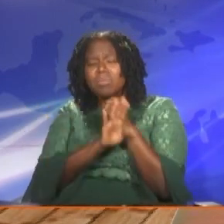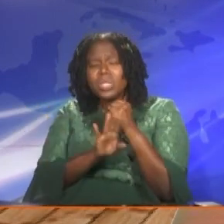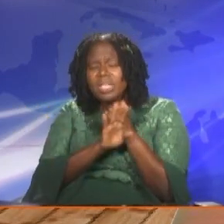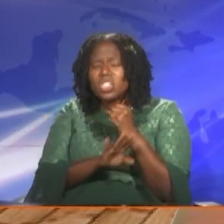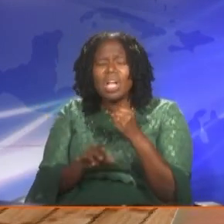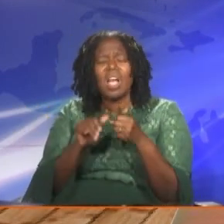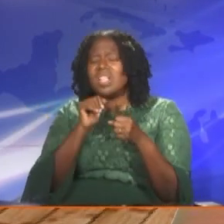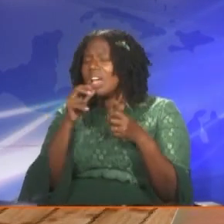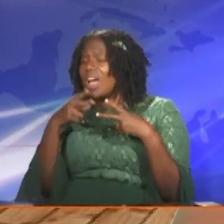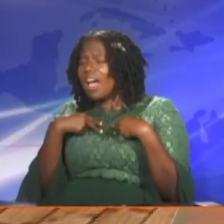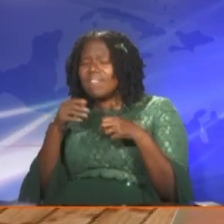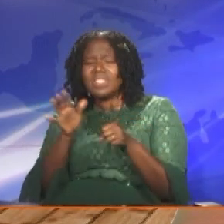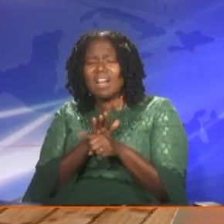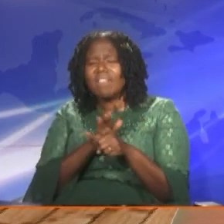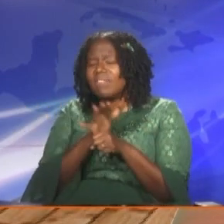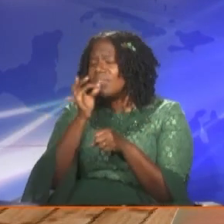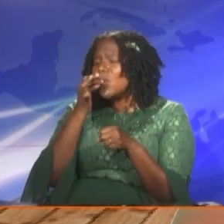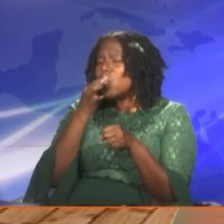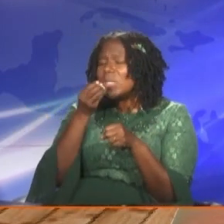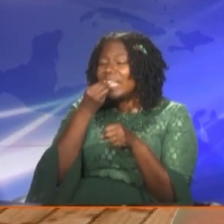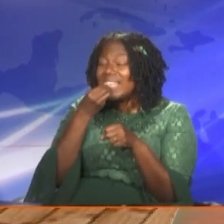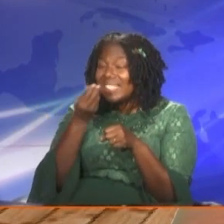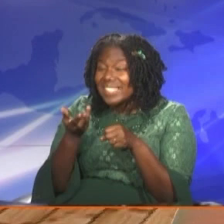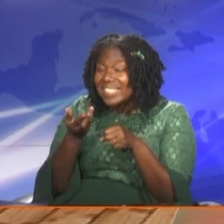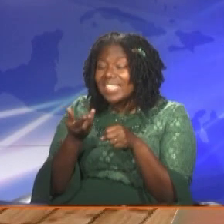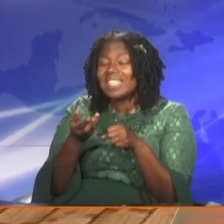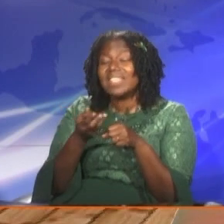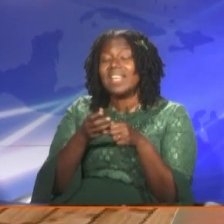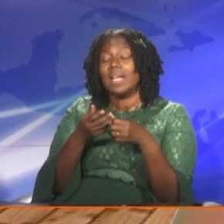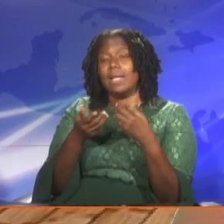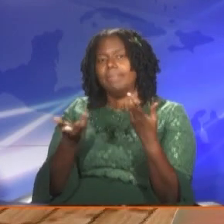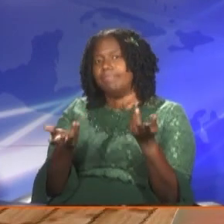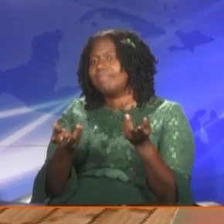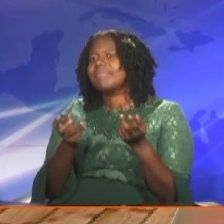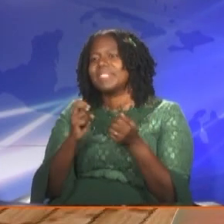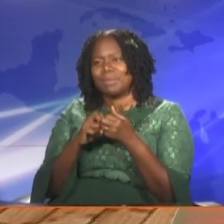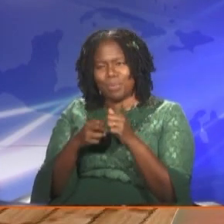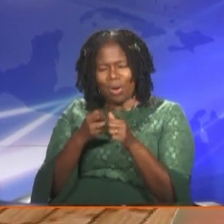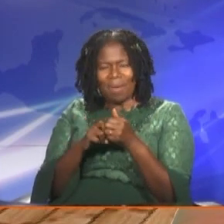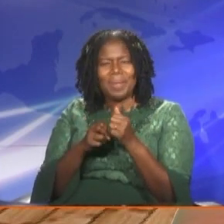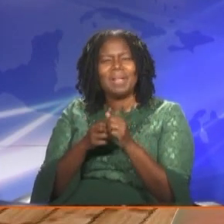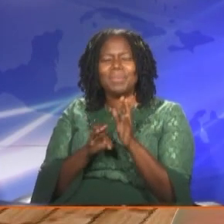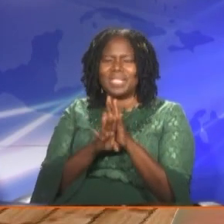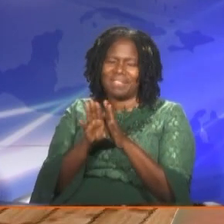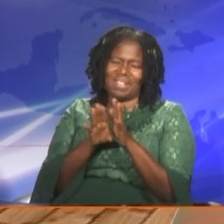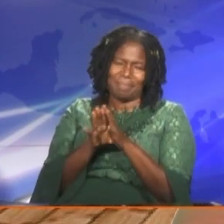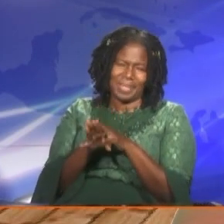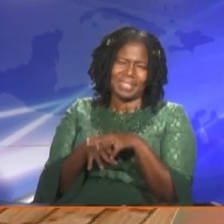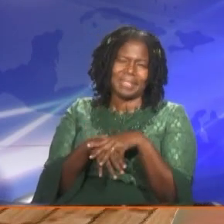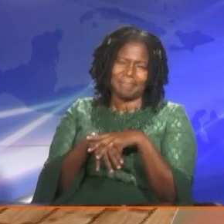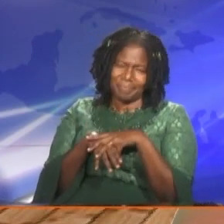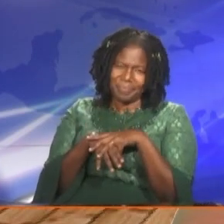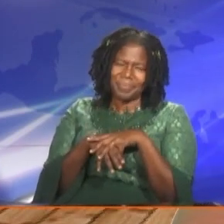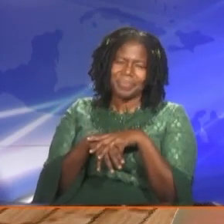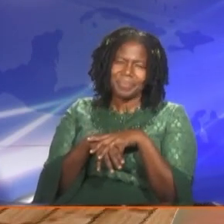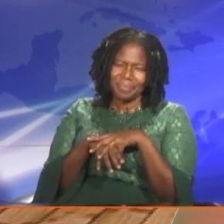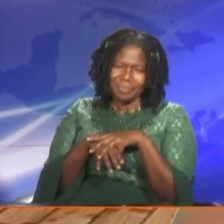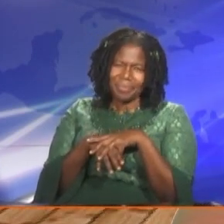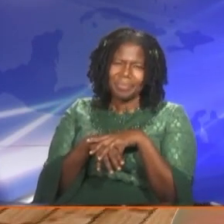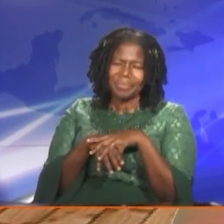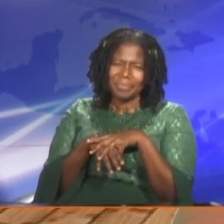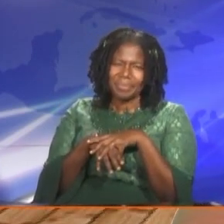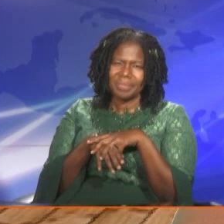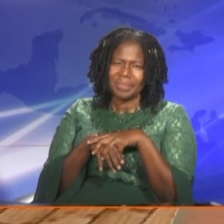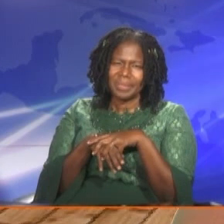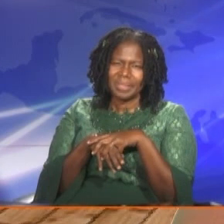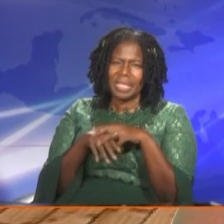so it is different in terms of their development status, age and stage development, and that dependency. But